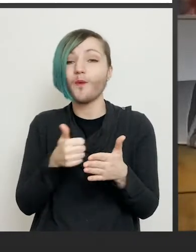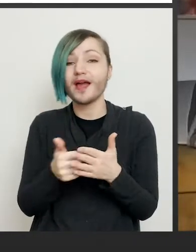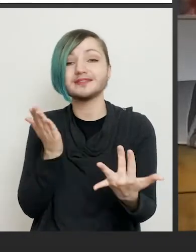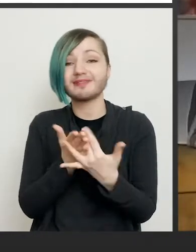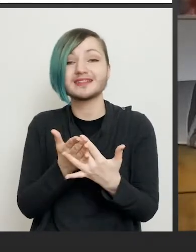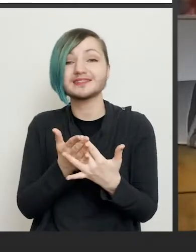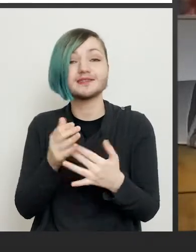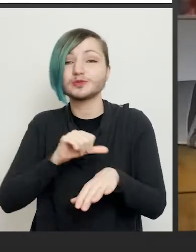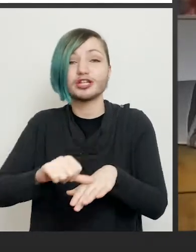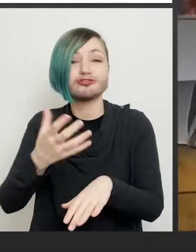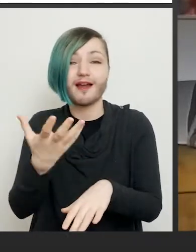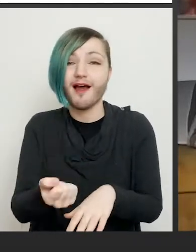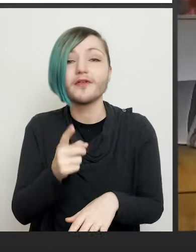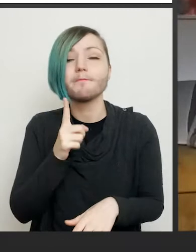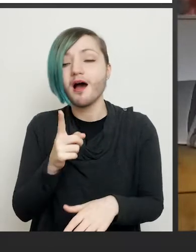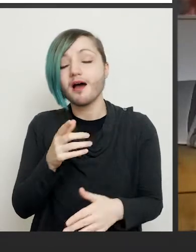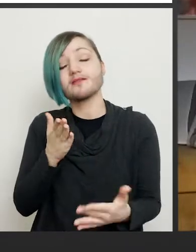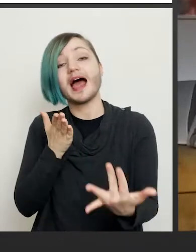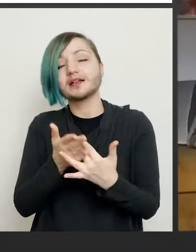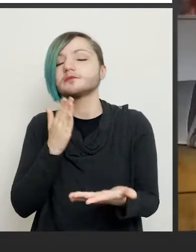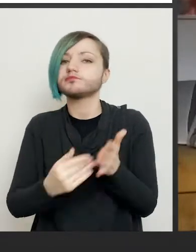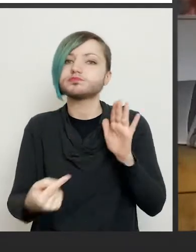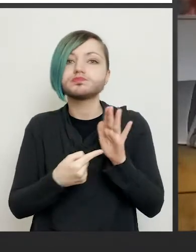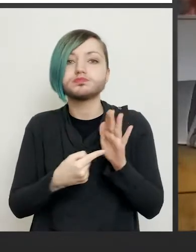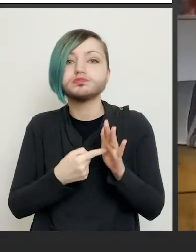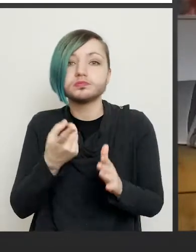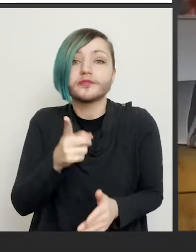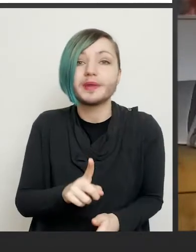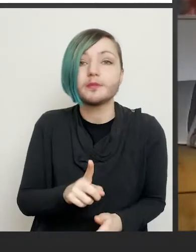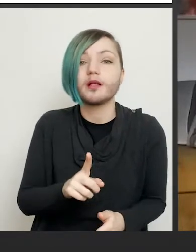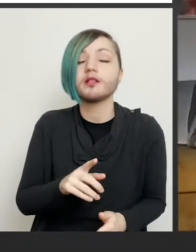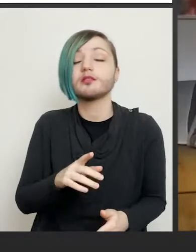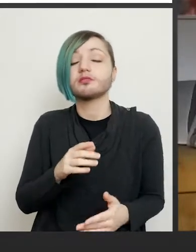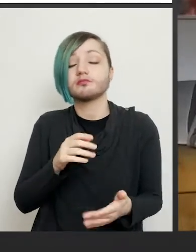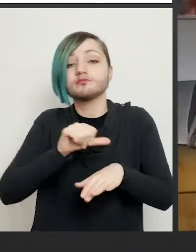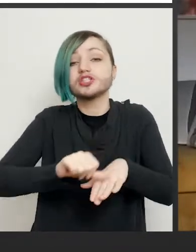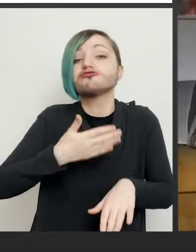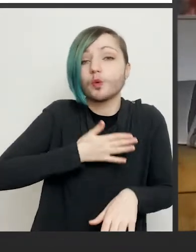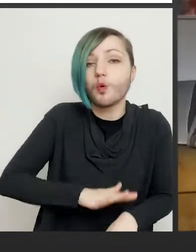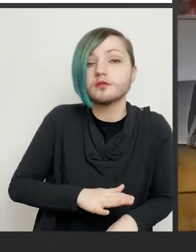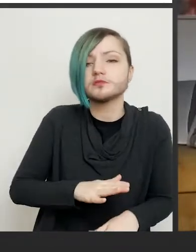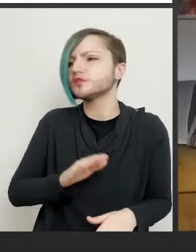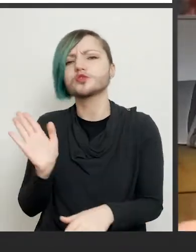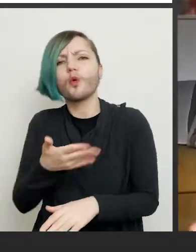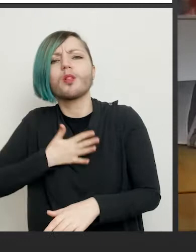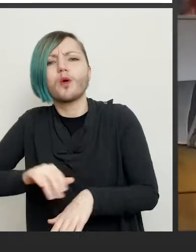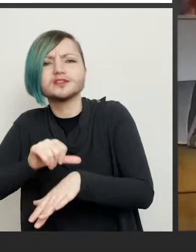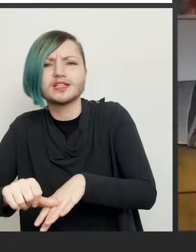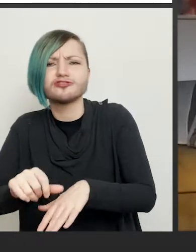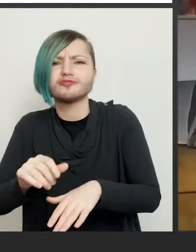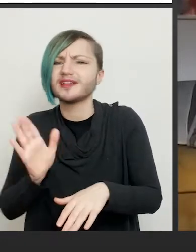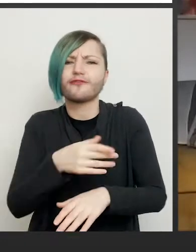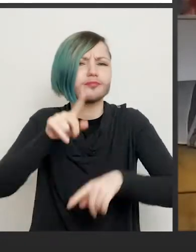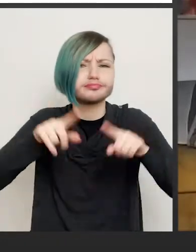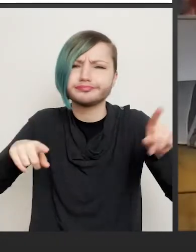that really is, I think, one of the fundamental things that people need, if that's what they want, in their transition, because people are so different and people